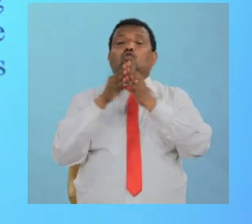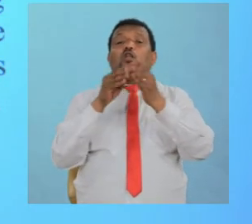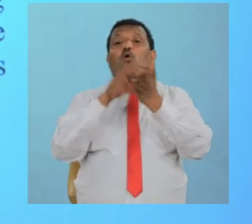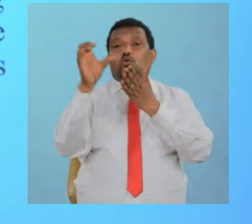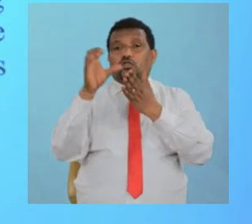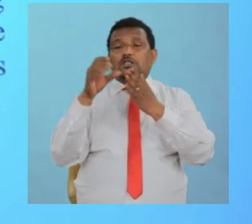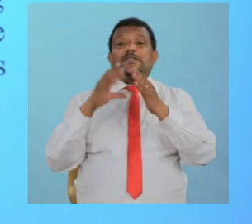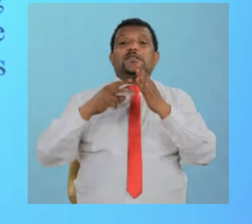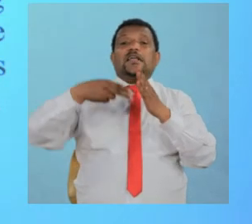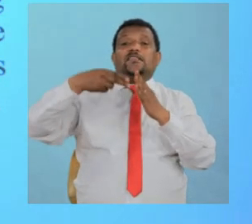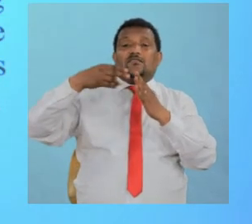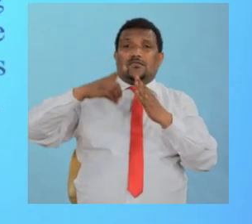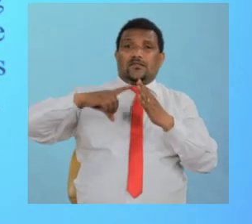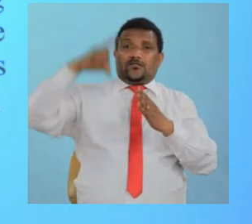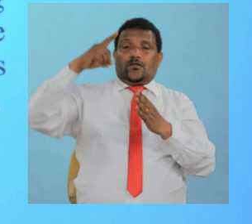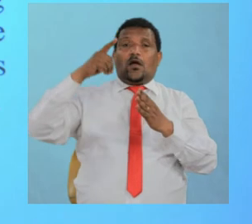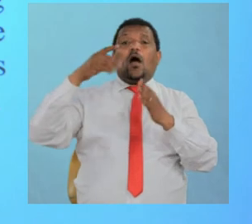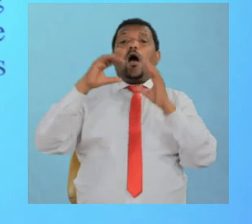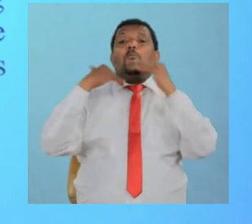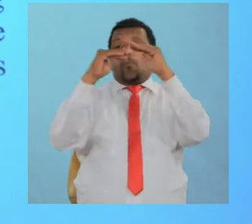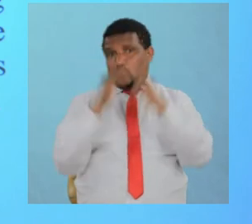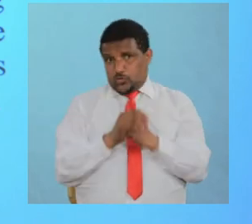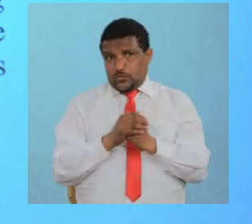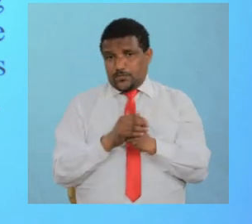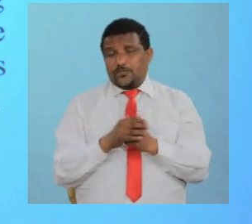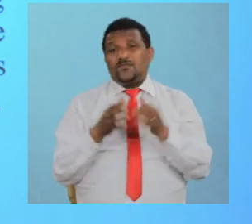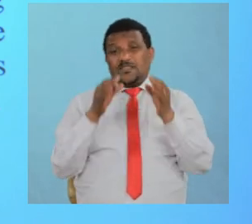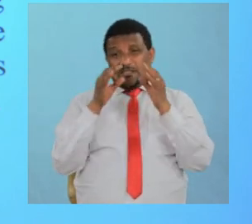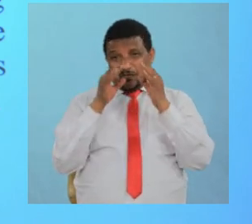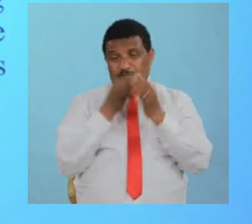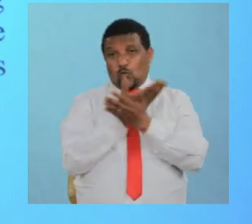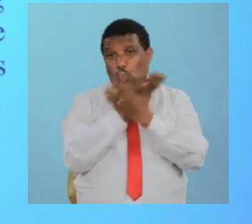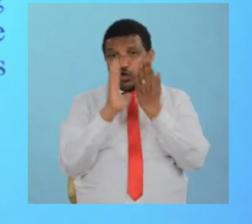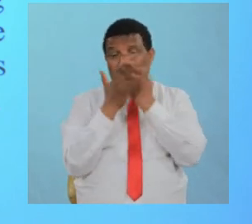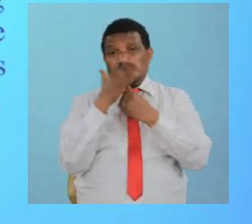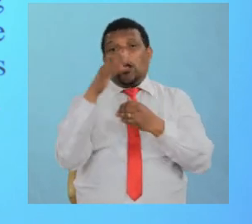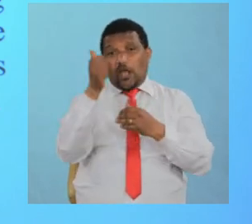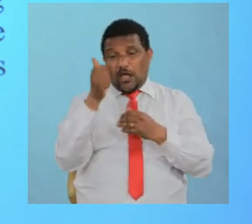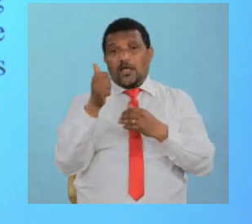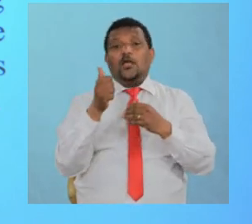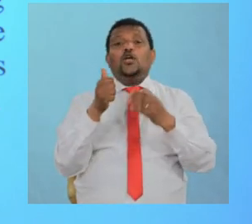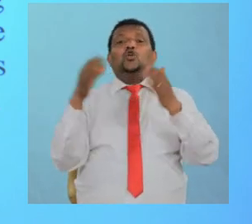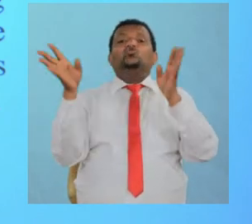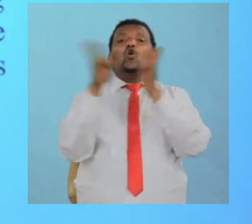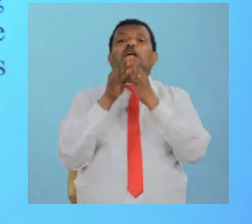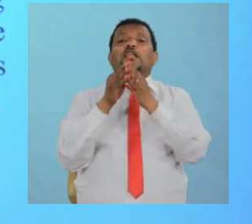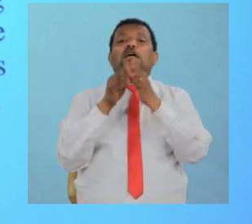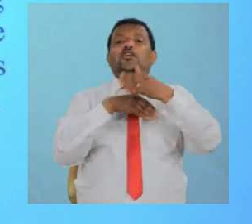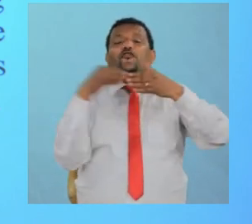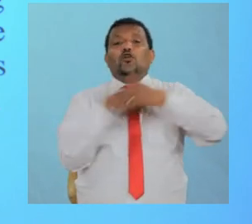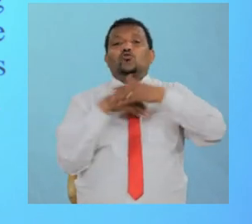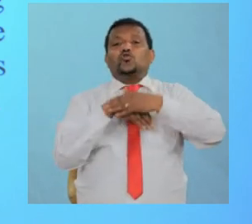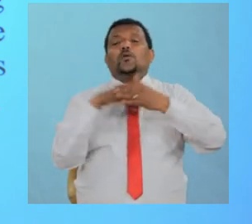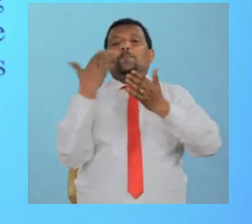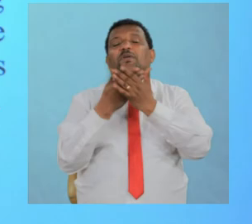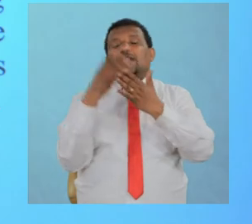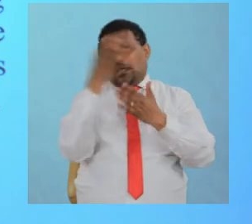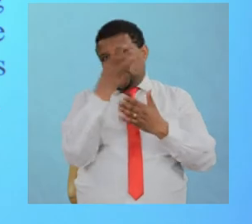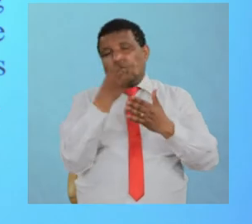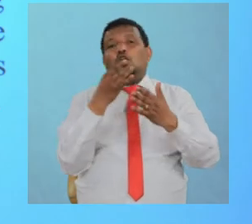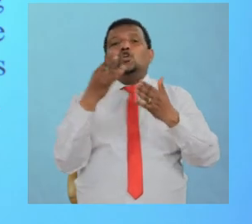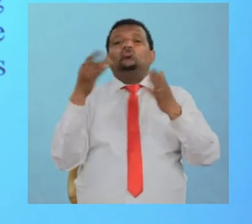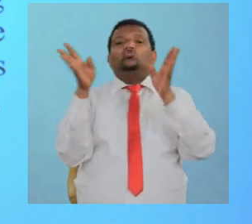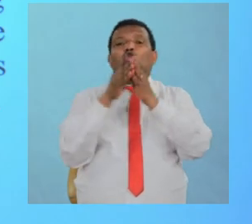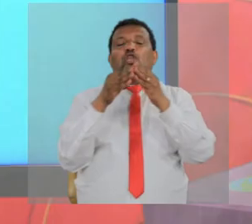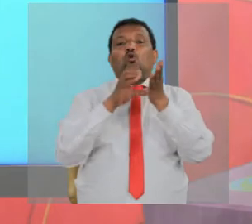example, if in condition A, if the total revenue is BR 8 and the total